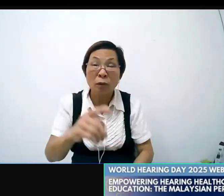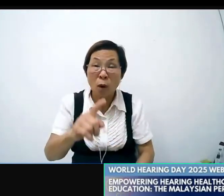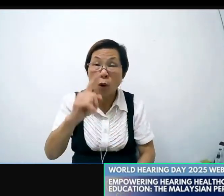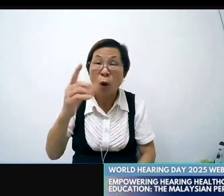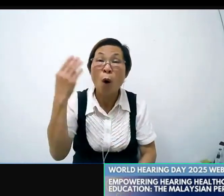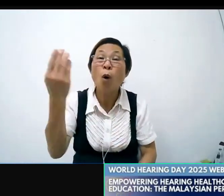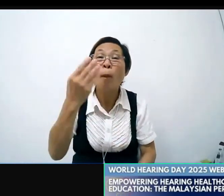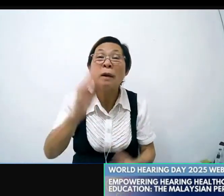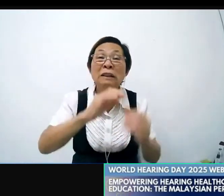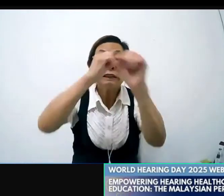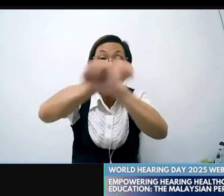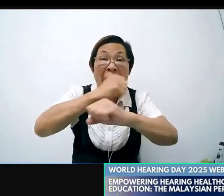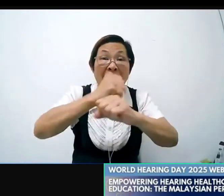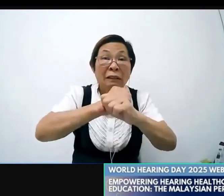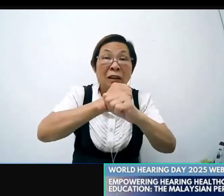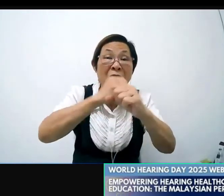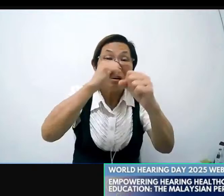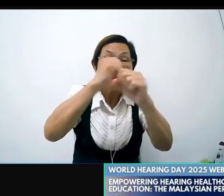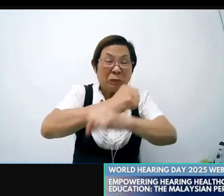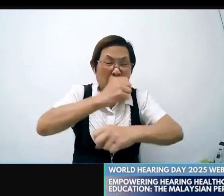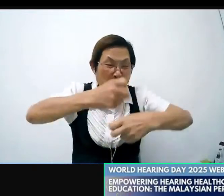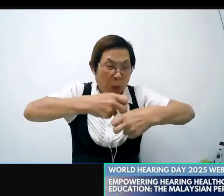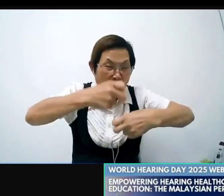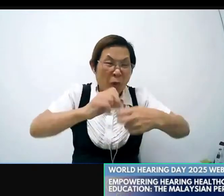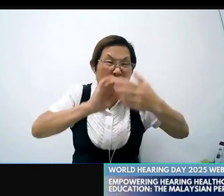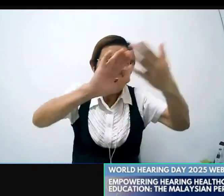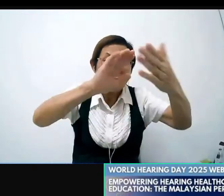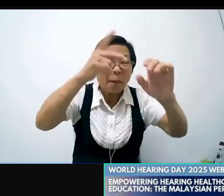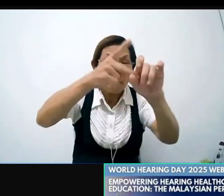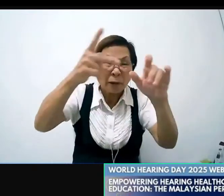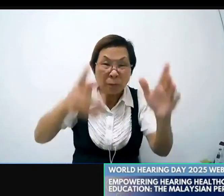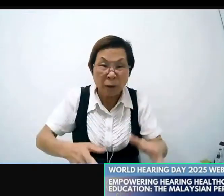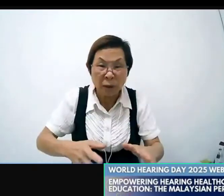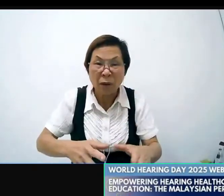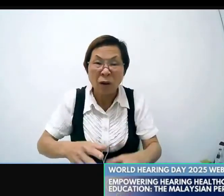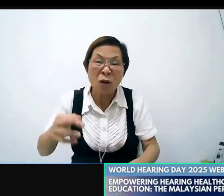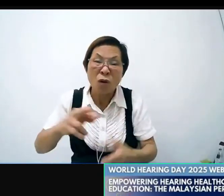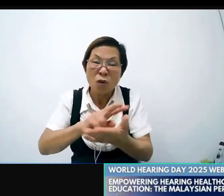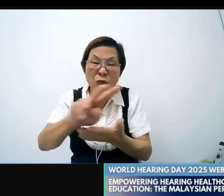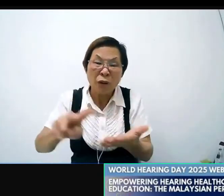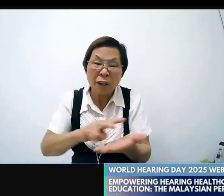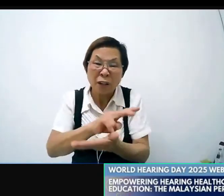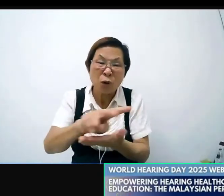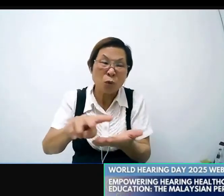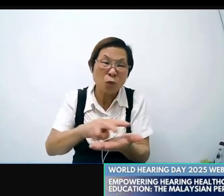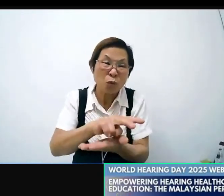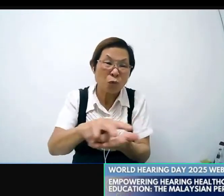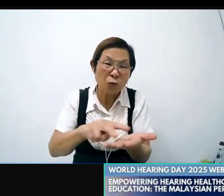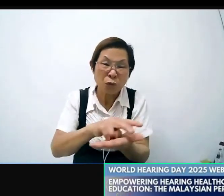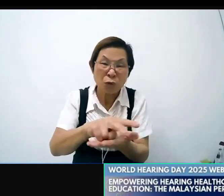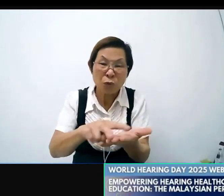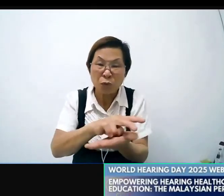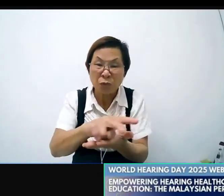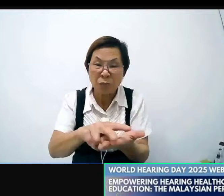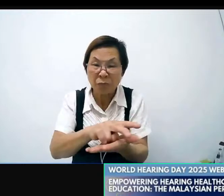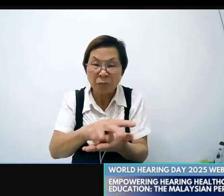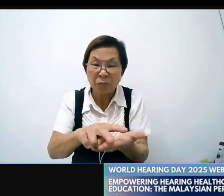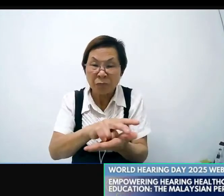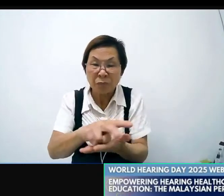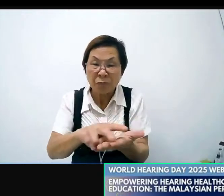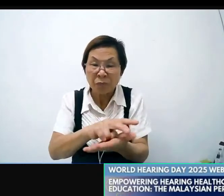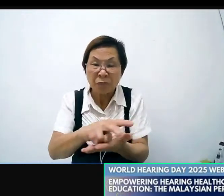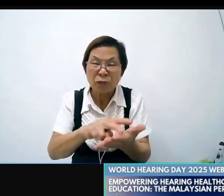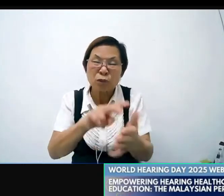challenges faced by our participants is the video traffic. The traffic of the video is too